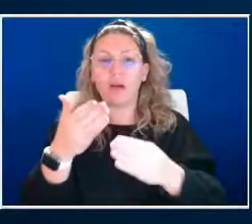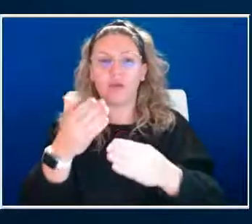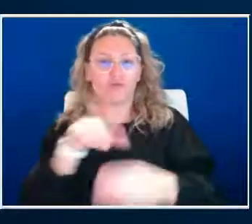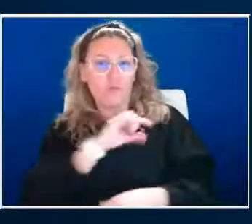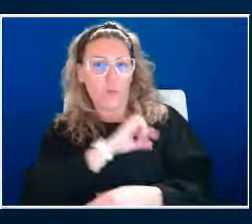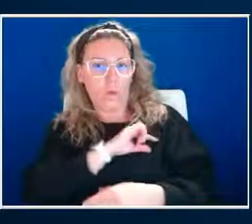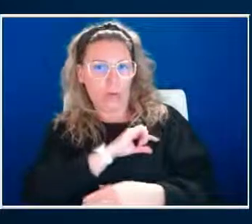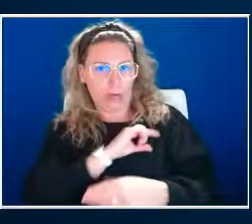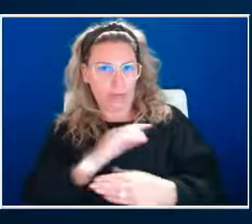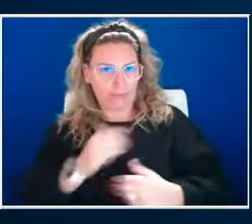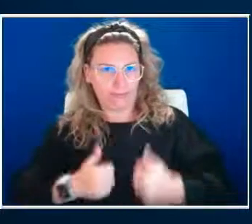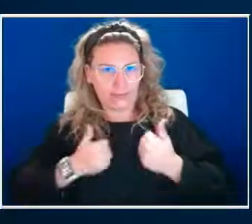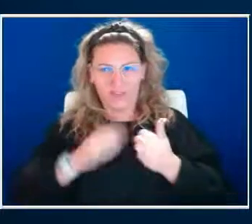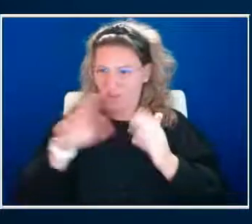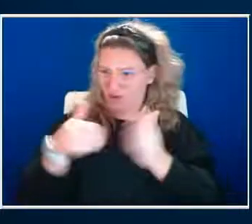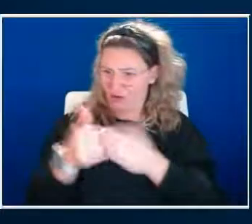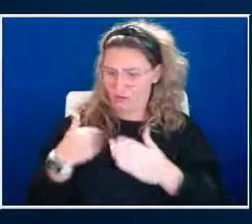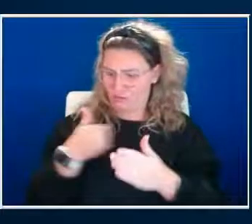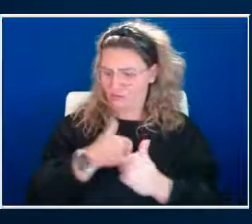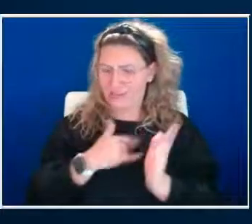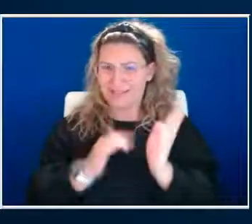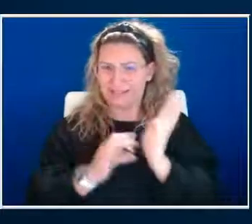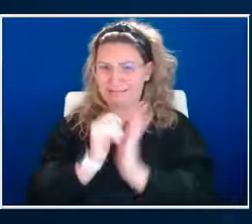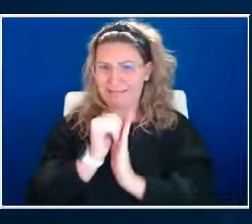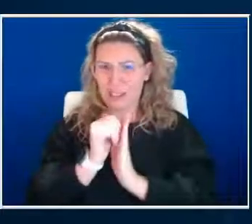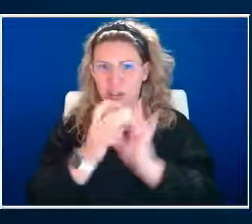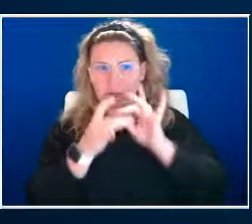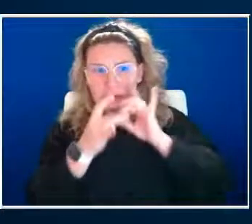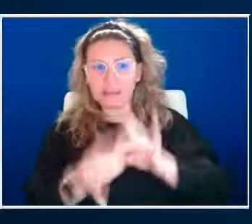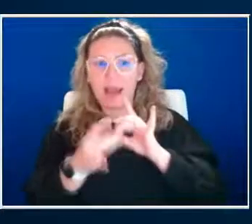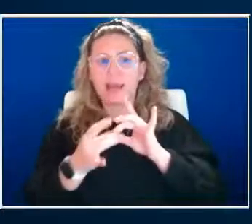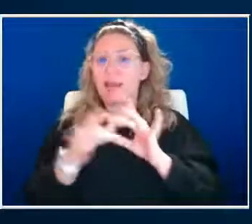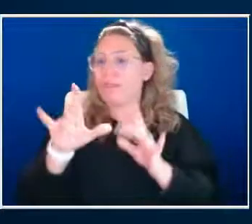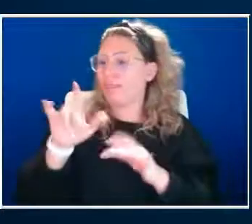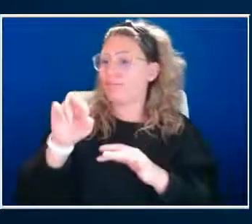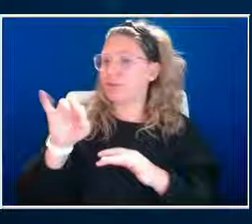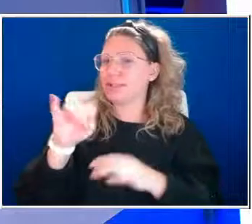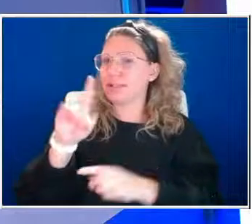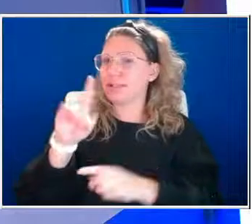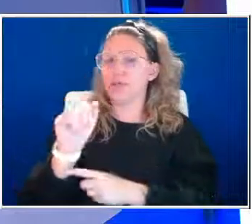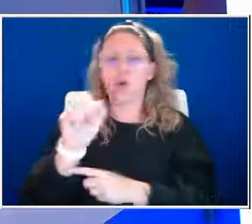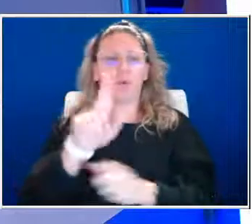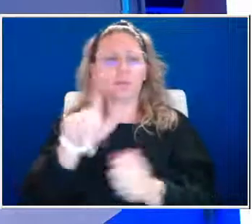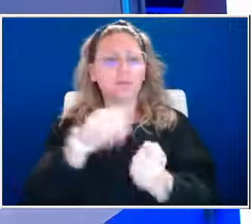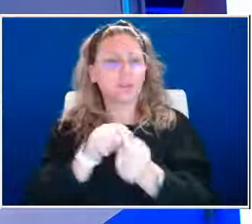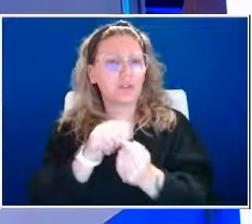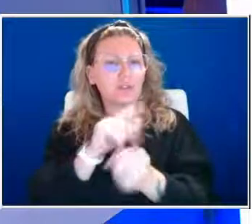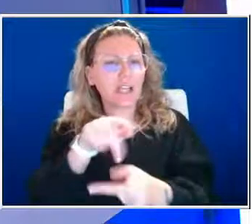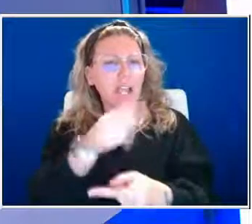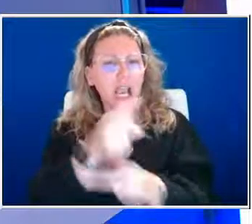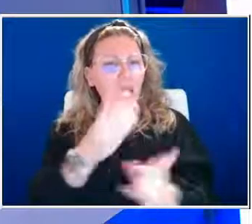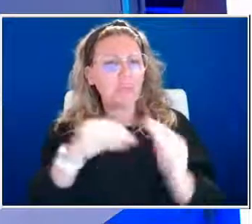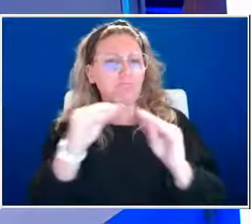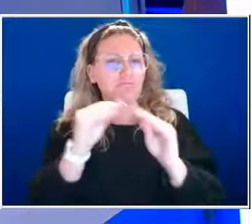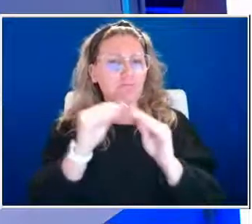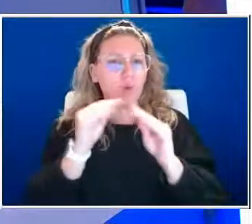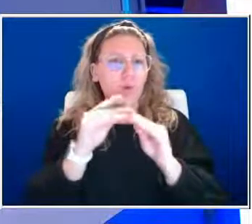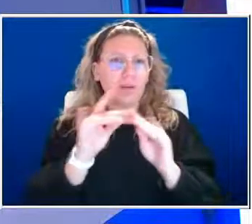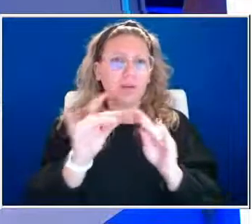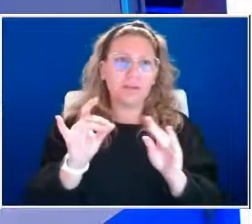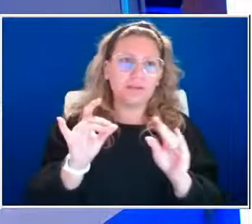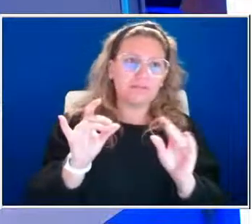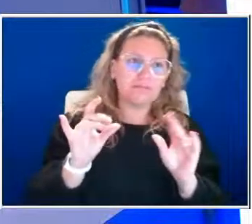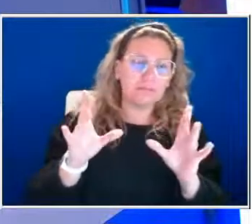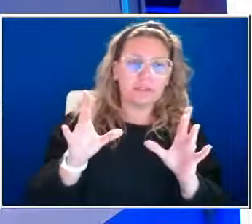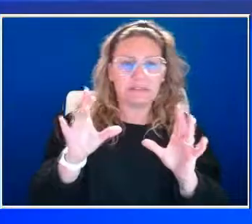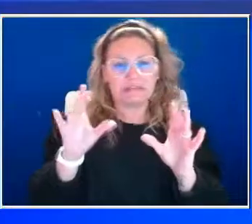cancers connected to lymphedema, or are there just certain types of breast cancer that would make you more susceptible to getting that, just like in Melanie's case? Yeah,